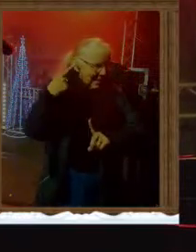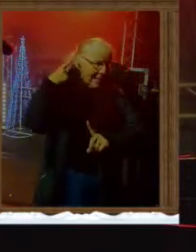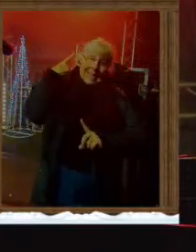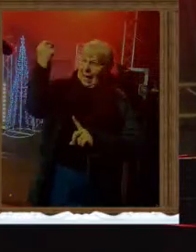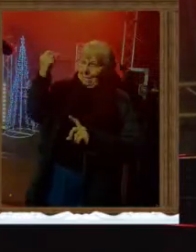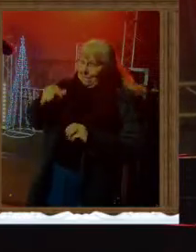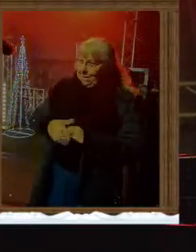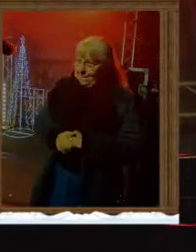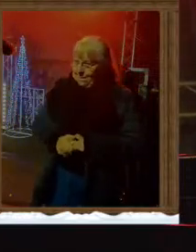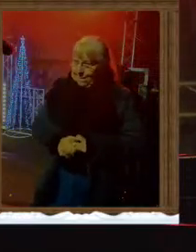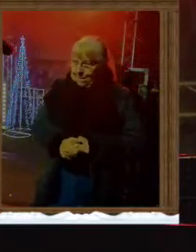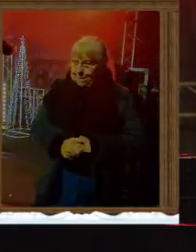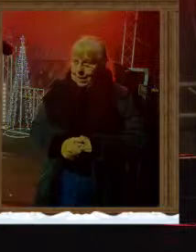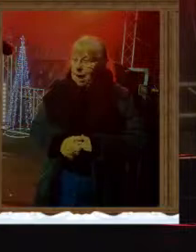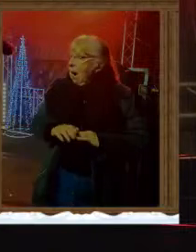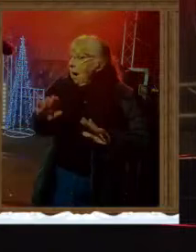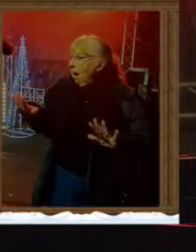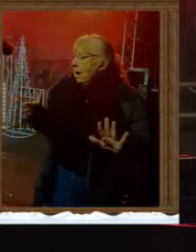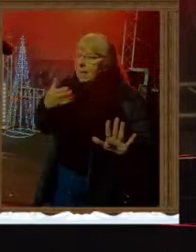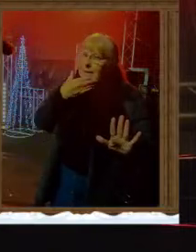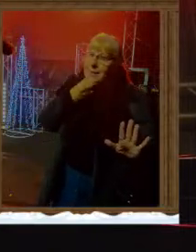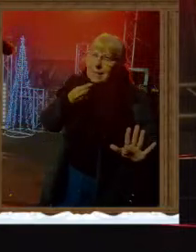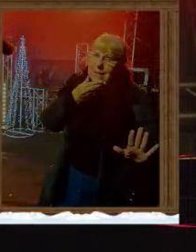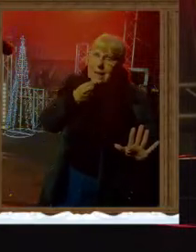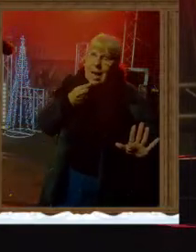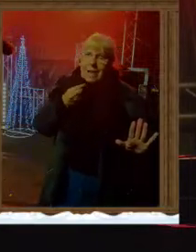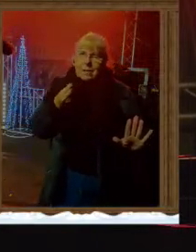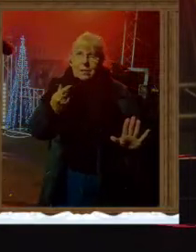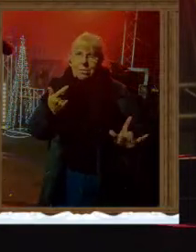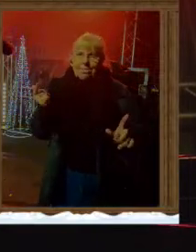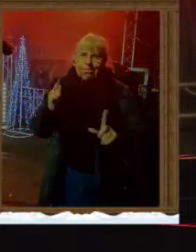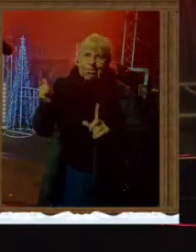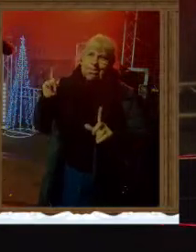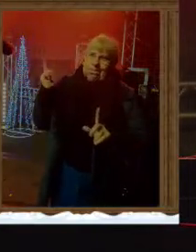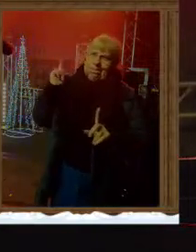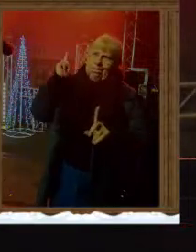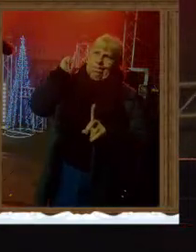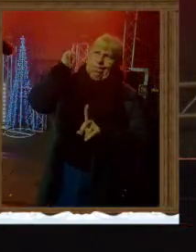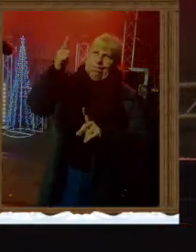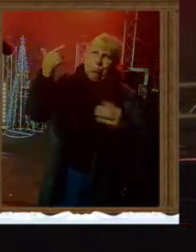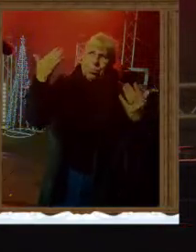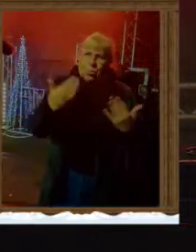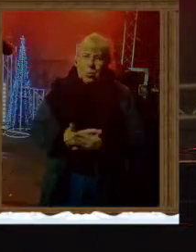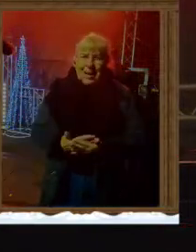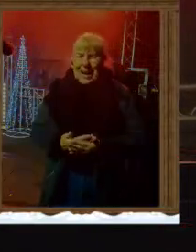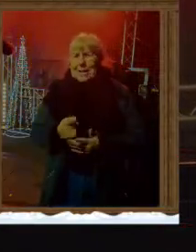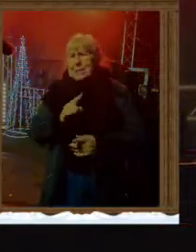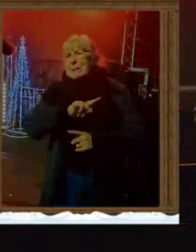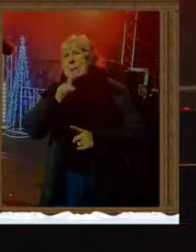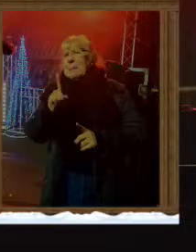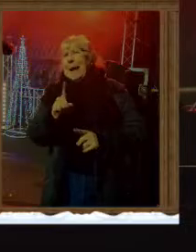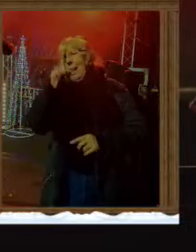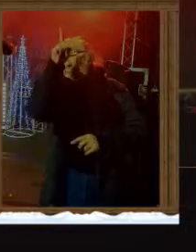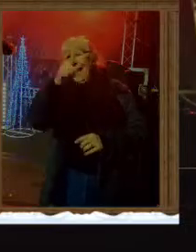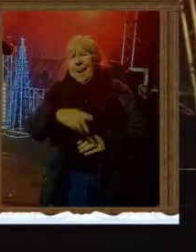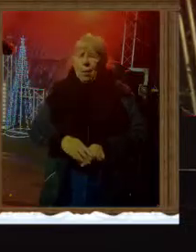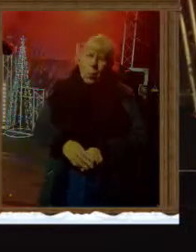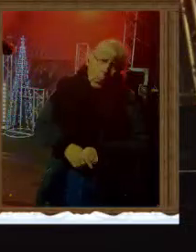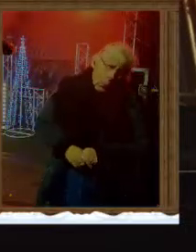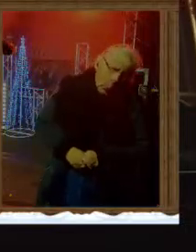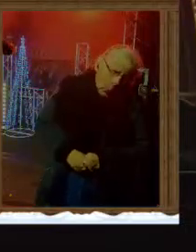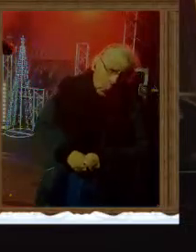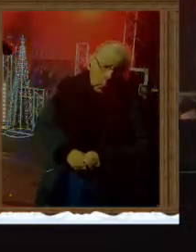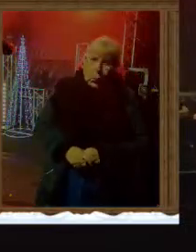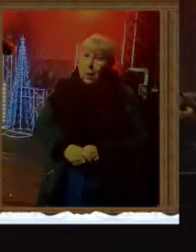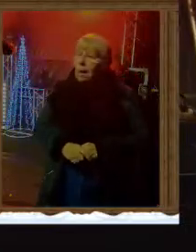Destiny's Elf. Oh, Santa sure does have a long ride on his sleigh all the way back to the North Pole. Yeah. Put your